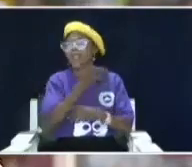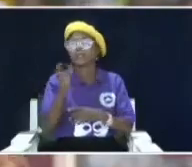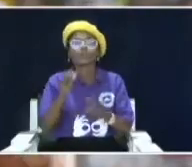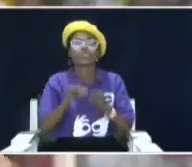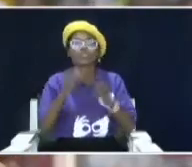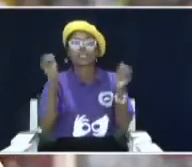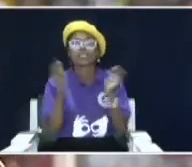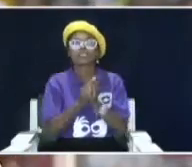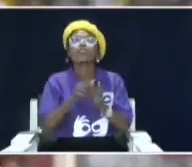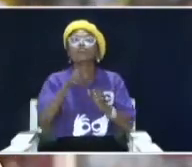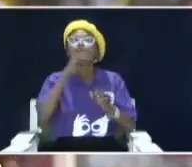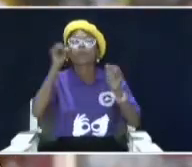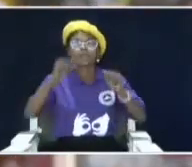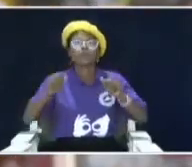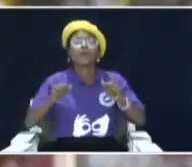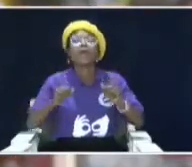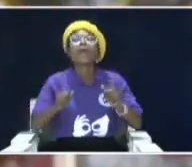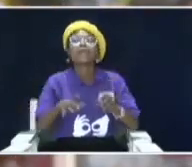partnership with the fire.